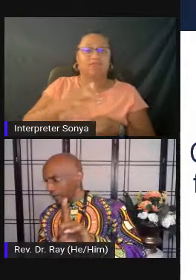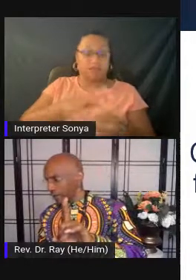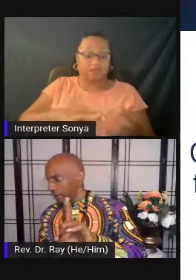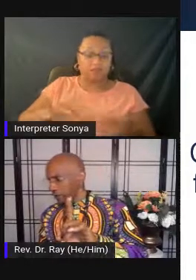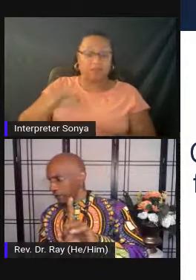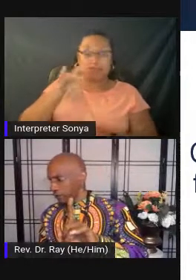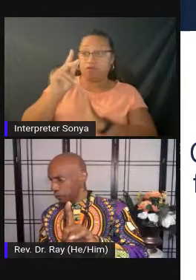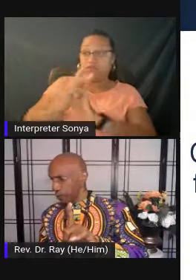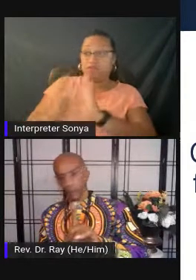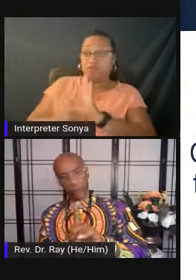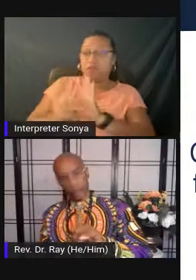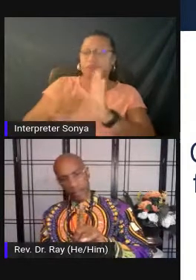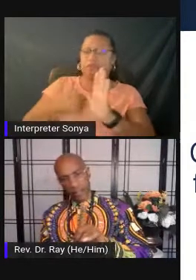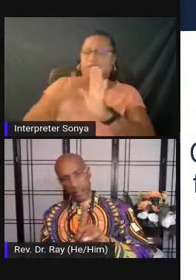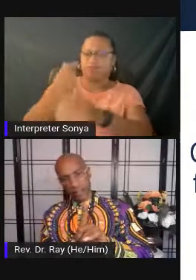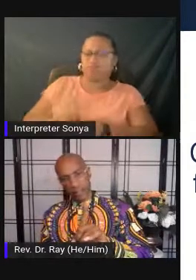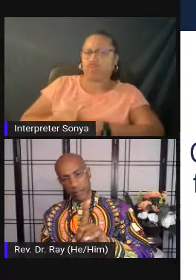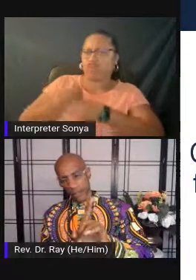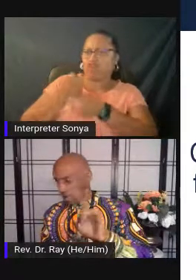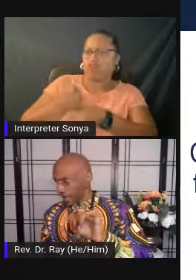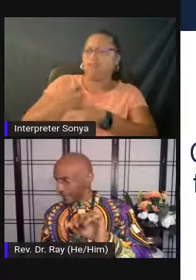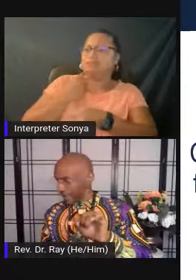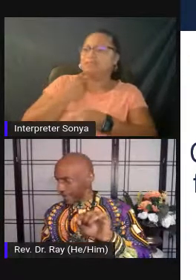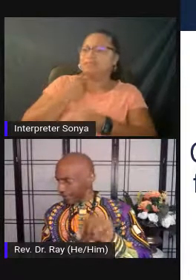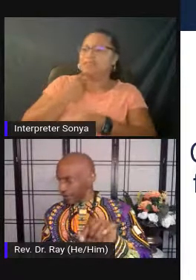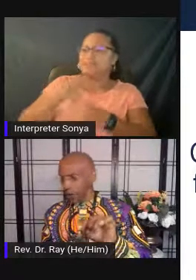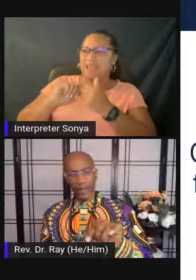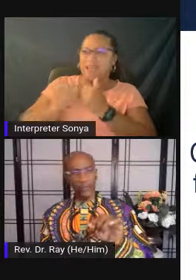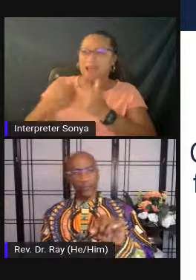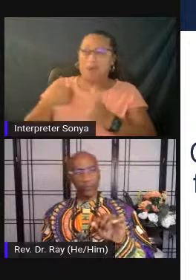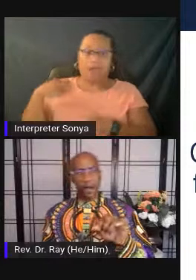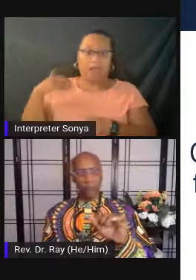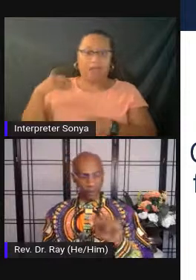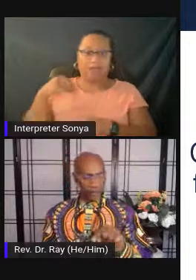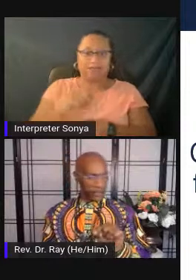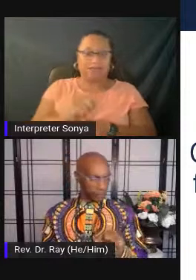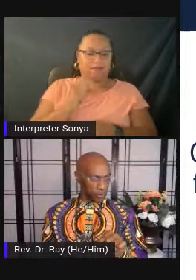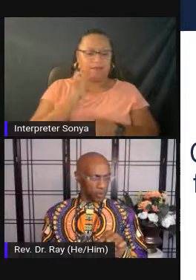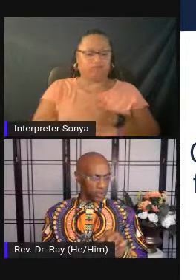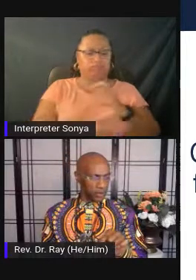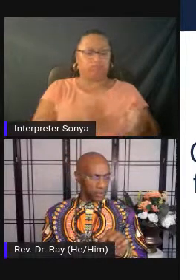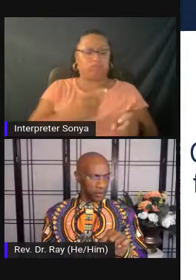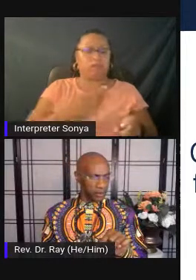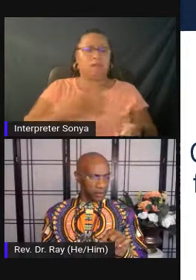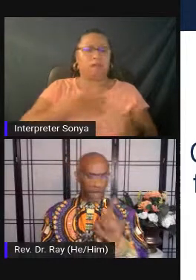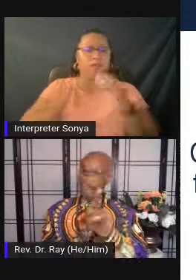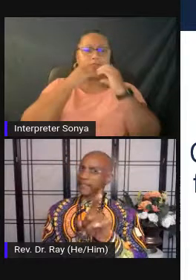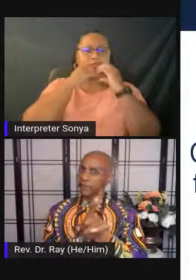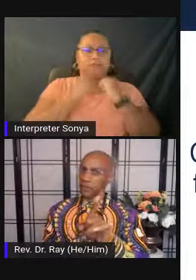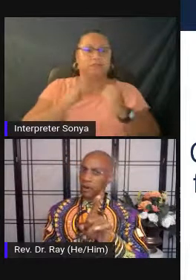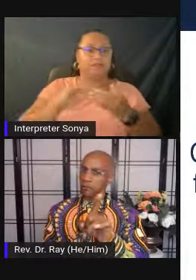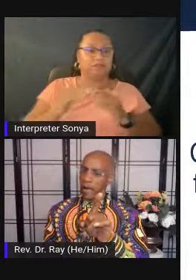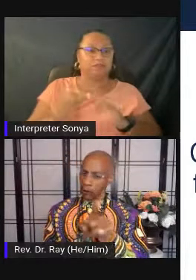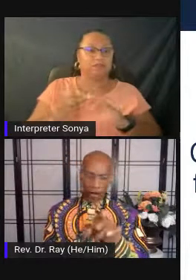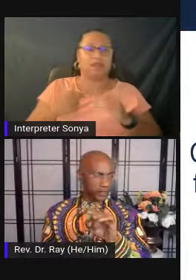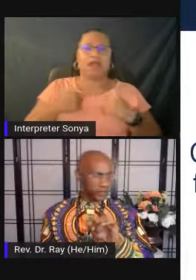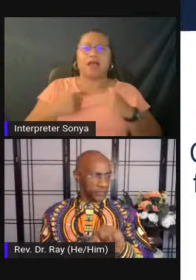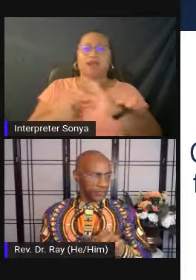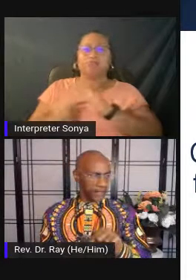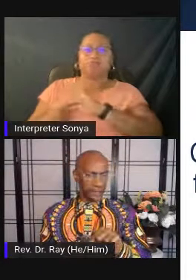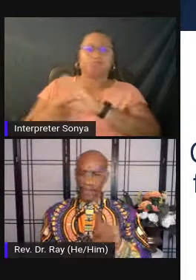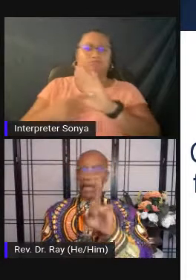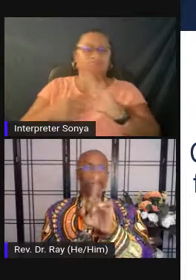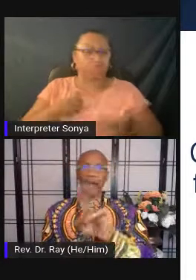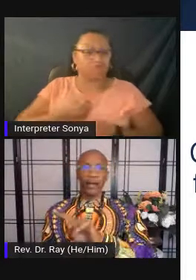I trust in the spiritual principle that says, as I sow into my beloved community, I demonstrate my awareness